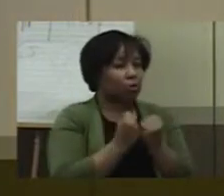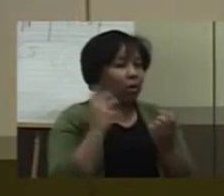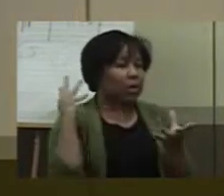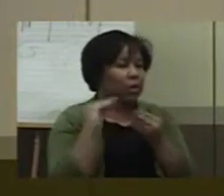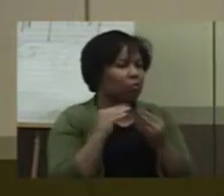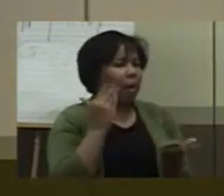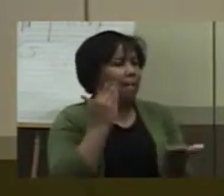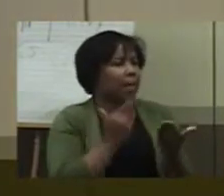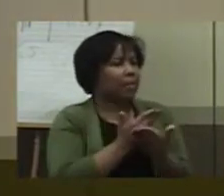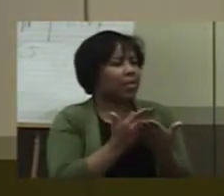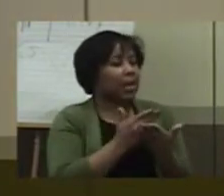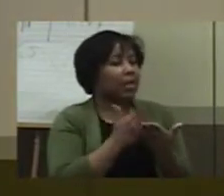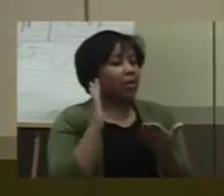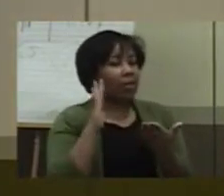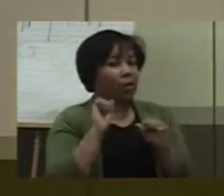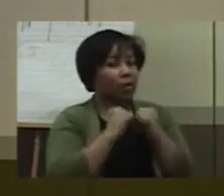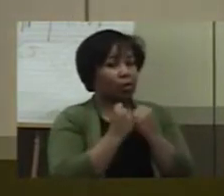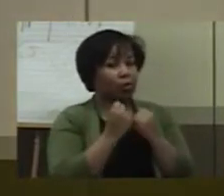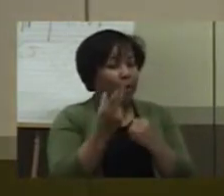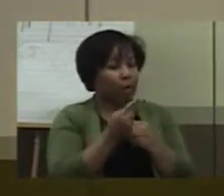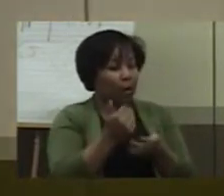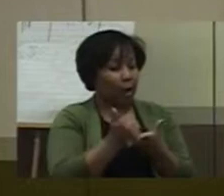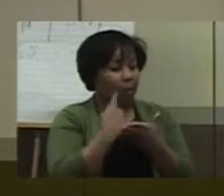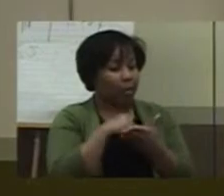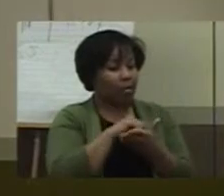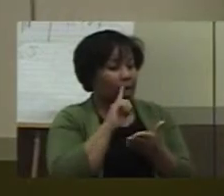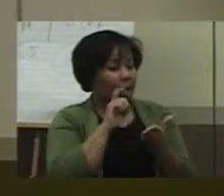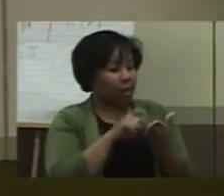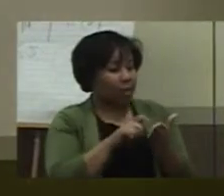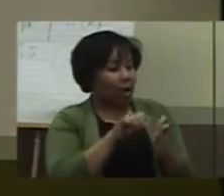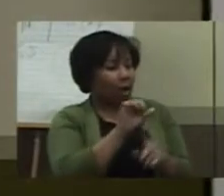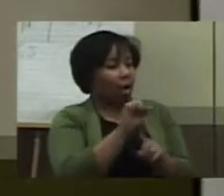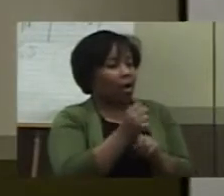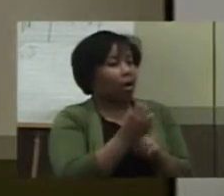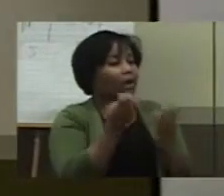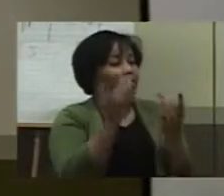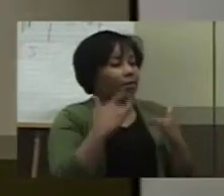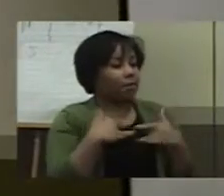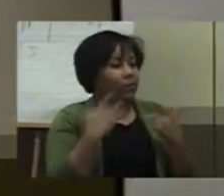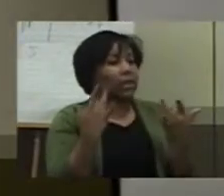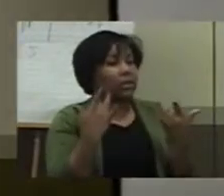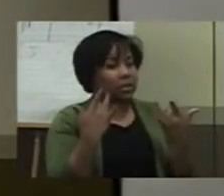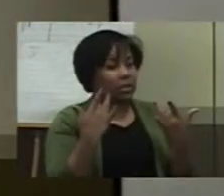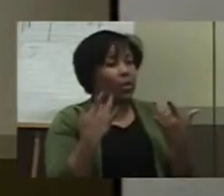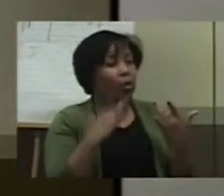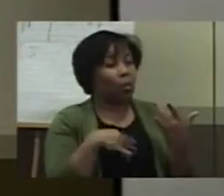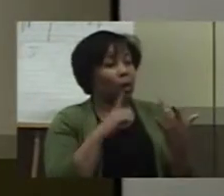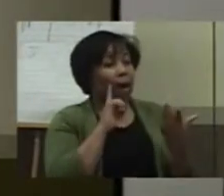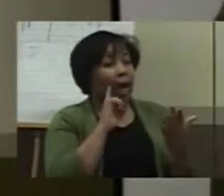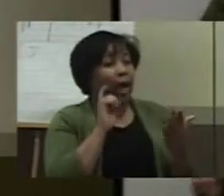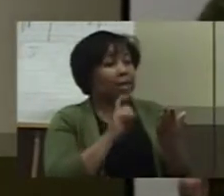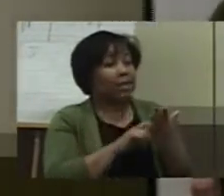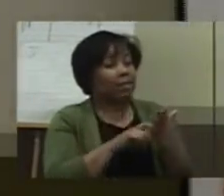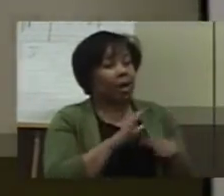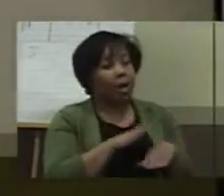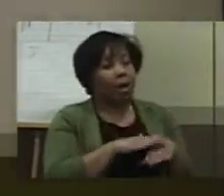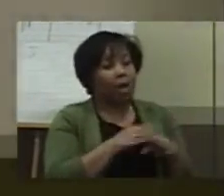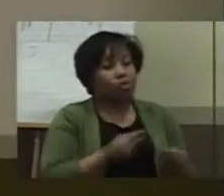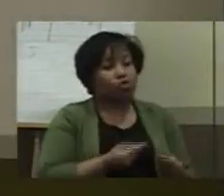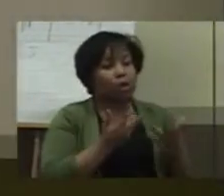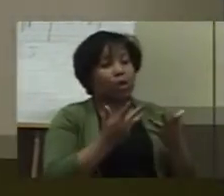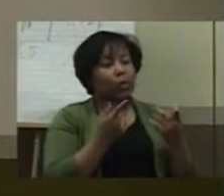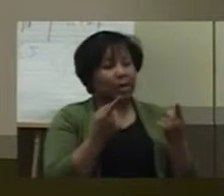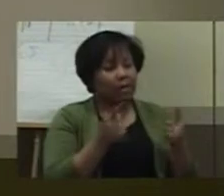there's information in the social history that will help us identify any setting events. You're going to identify the triggering